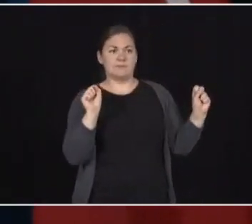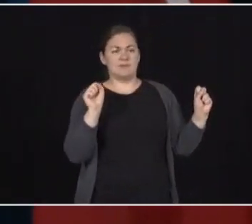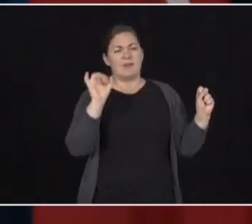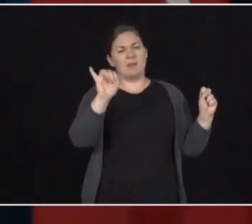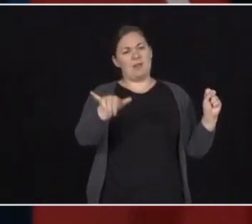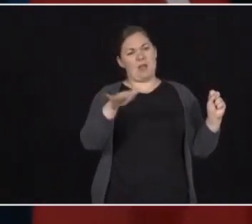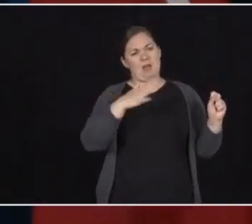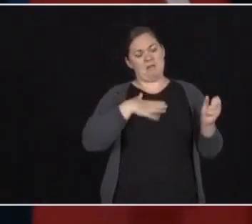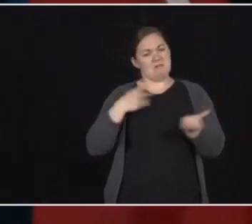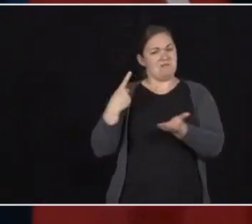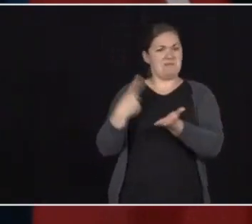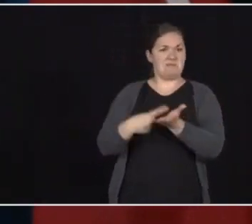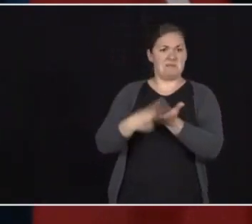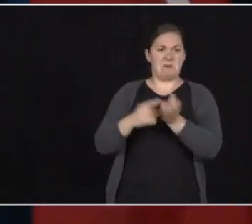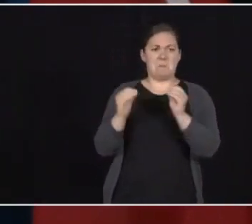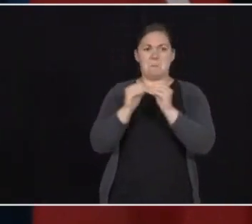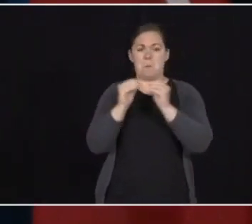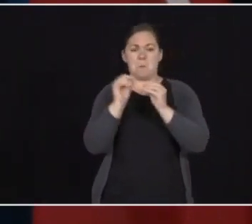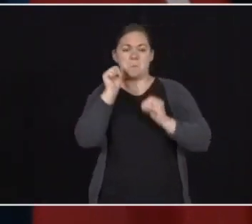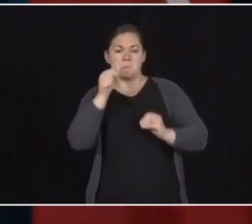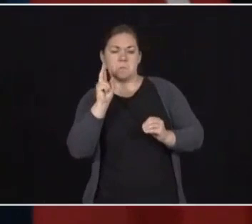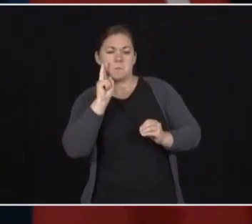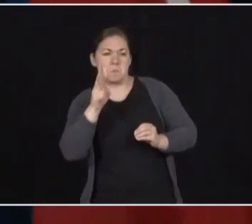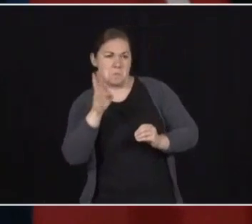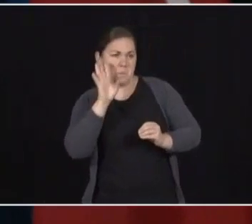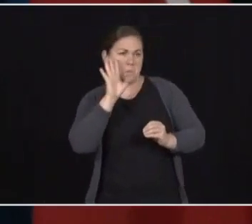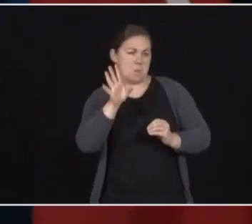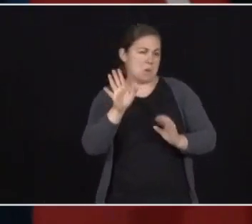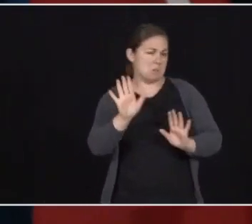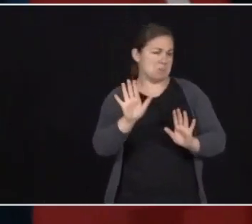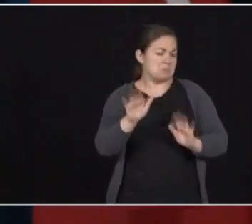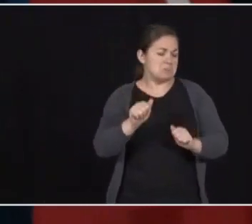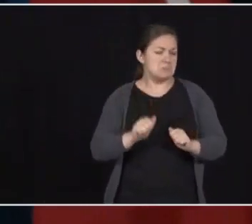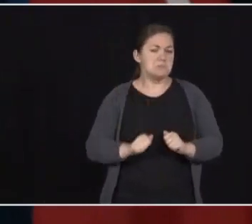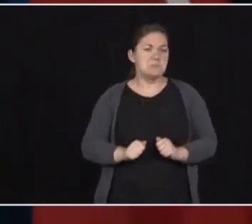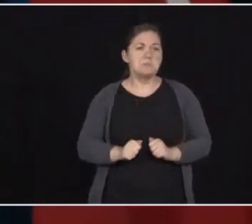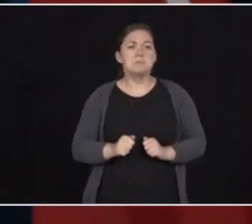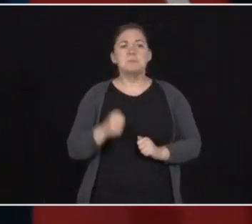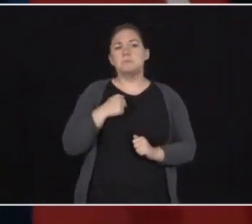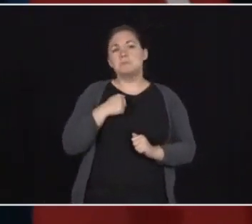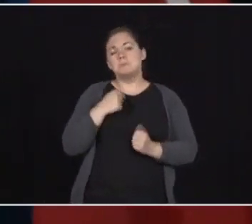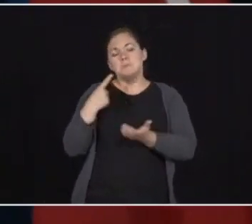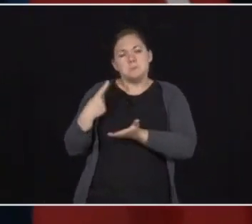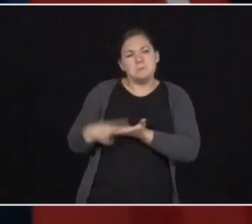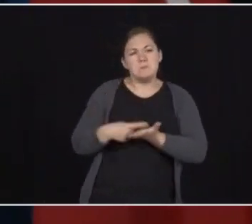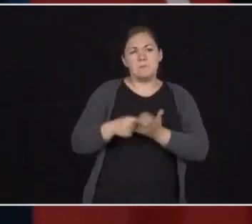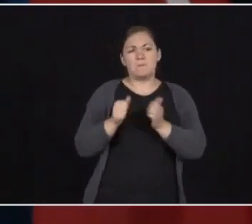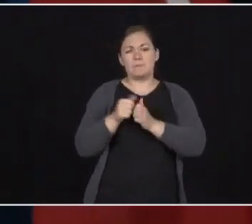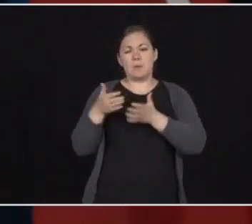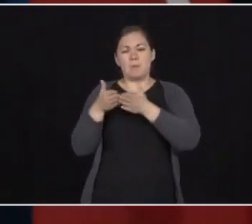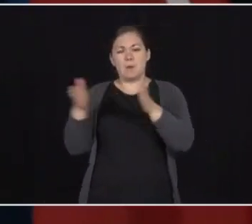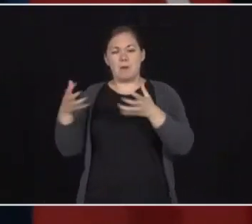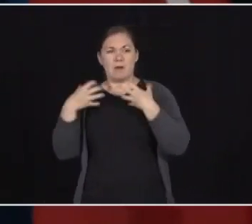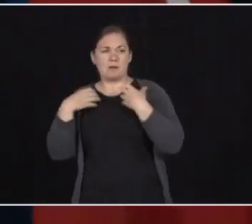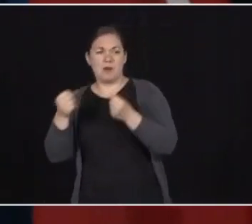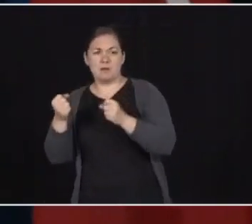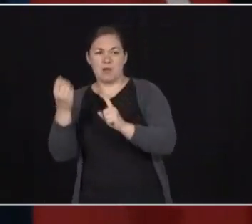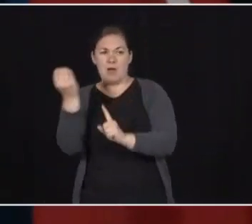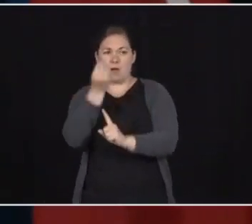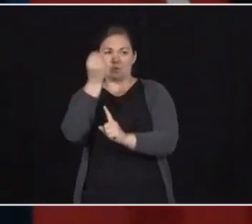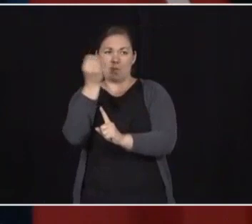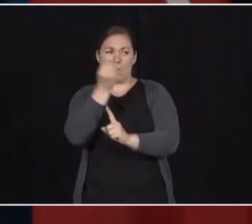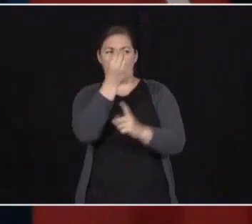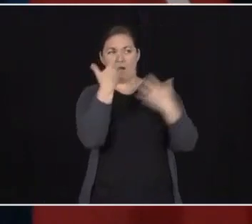talk about that over the next couple of days, and we'll be asking the Public Health and Ontario Health to start going in there